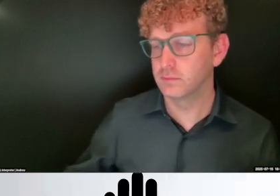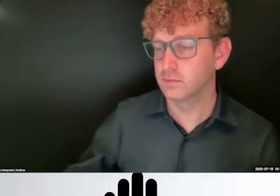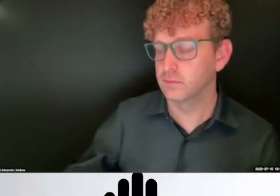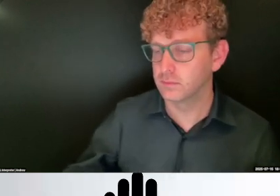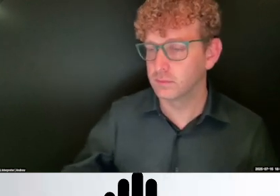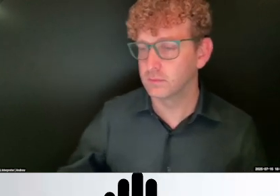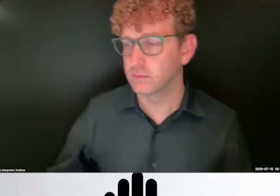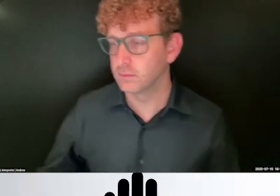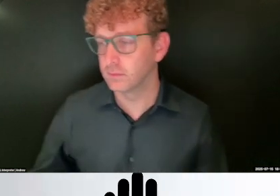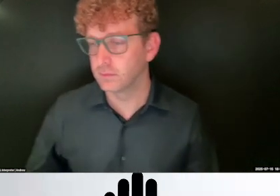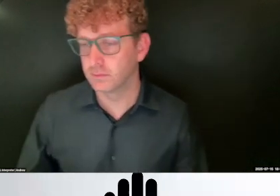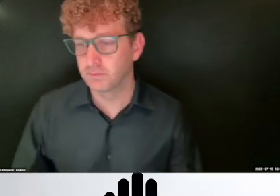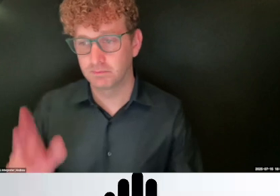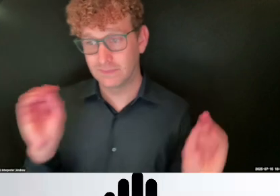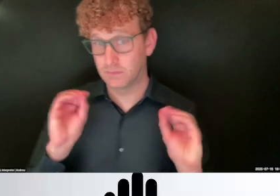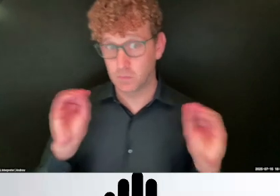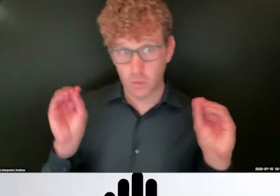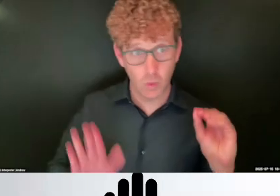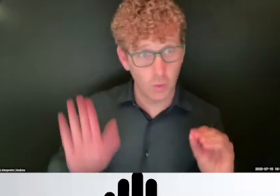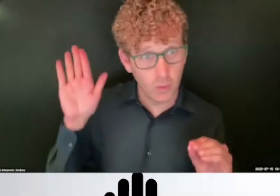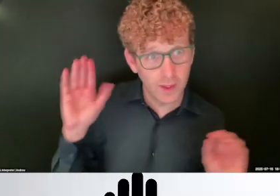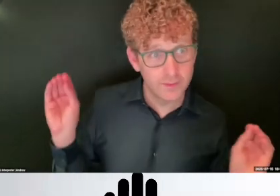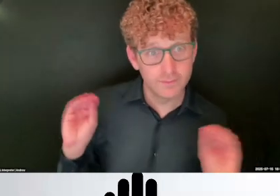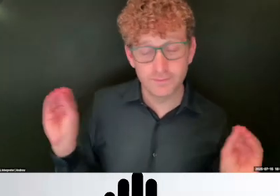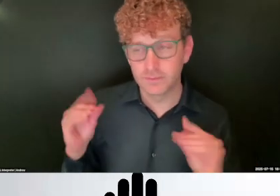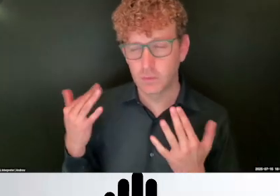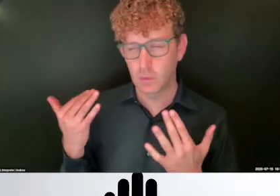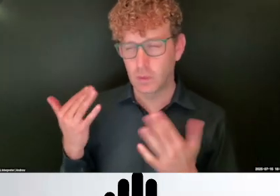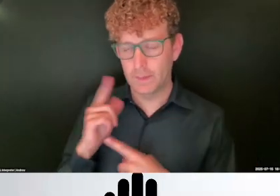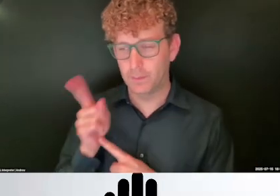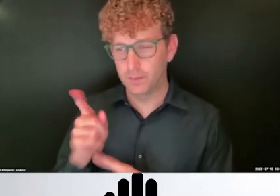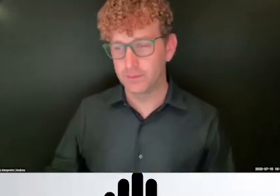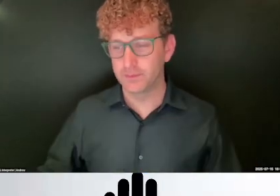Still see no hands. Wait a moment.